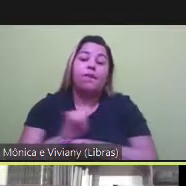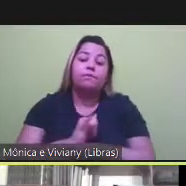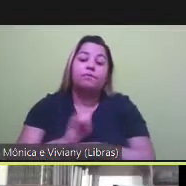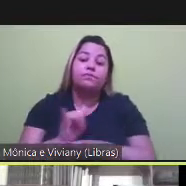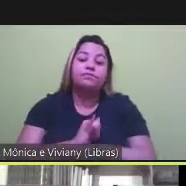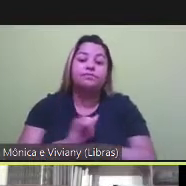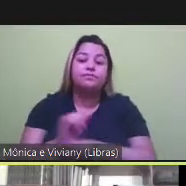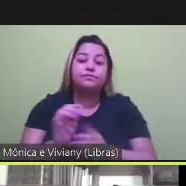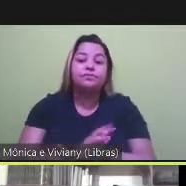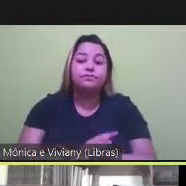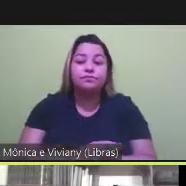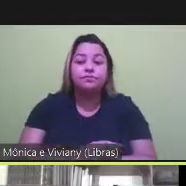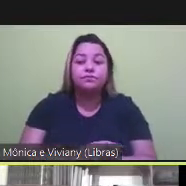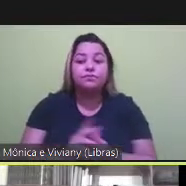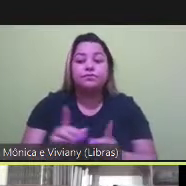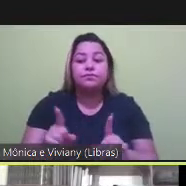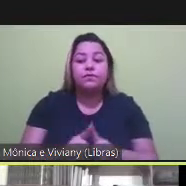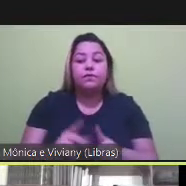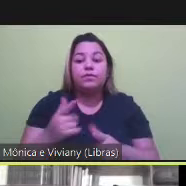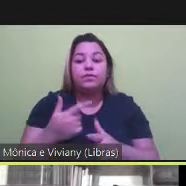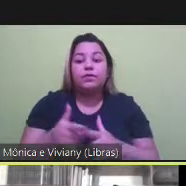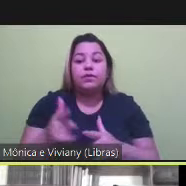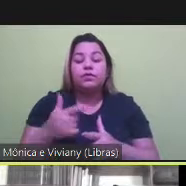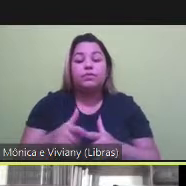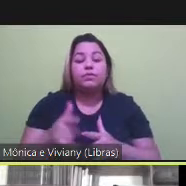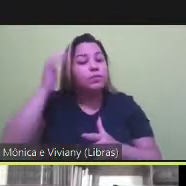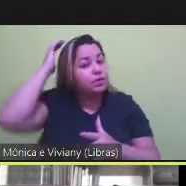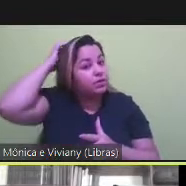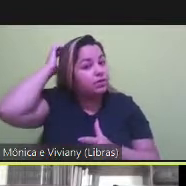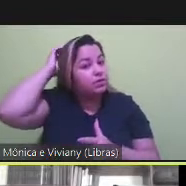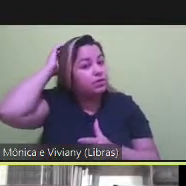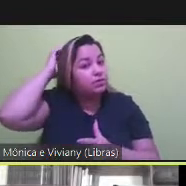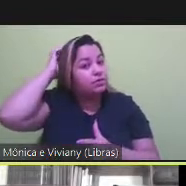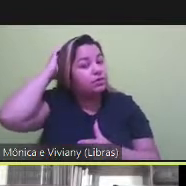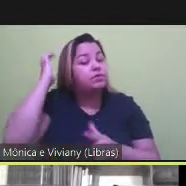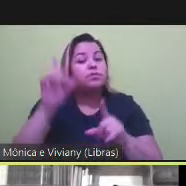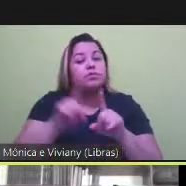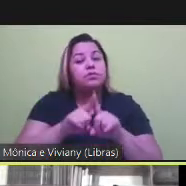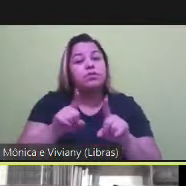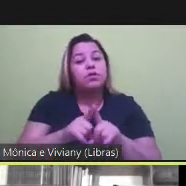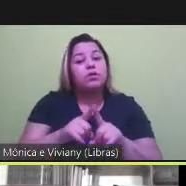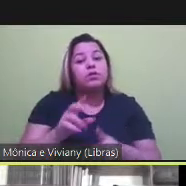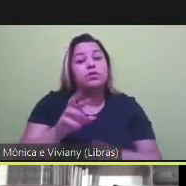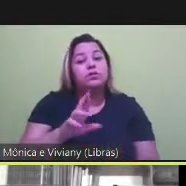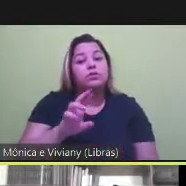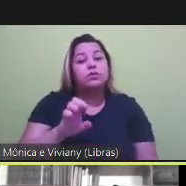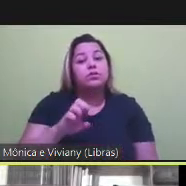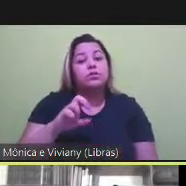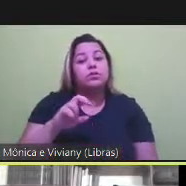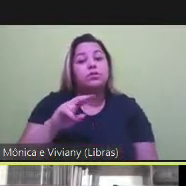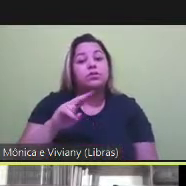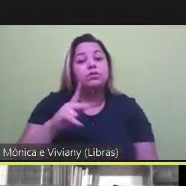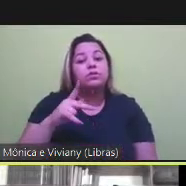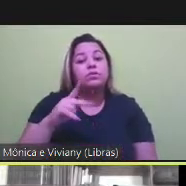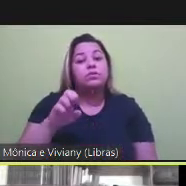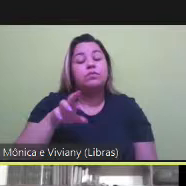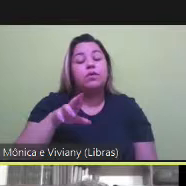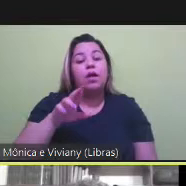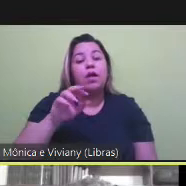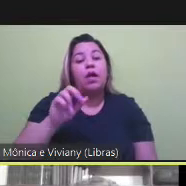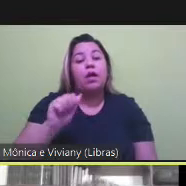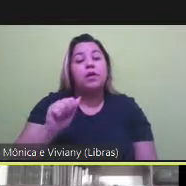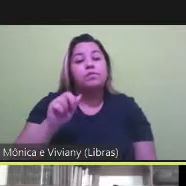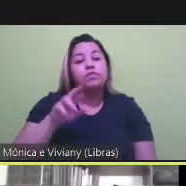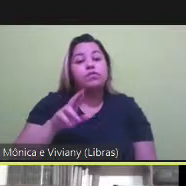and in trying to prevent the problems and dealing with the treatment and recovering from health problems. And in